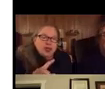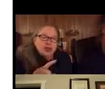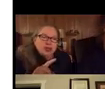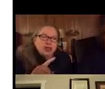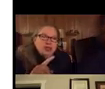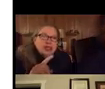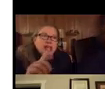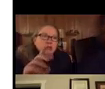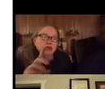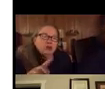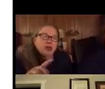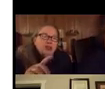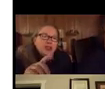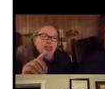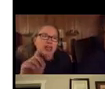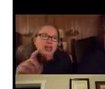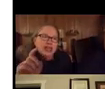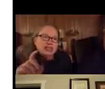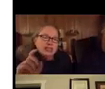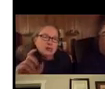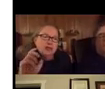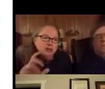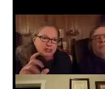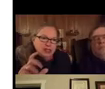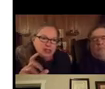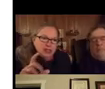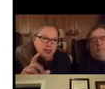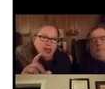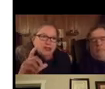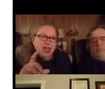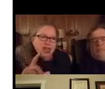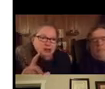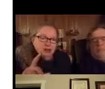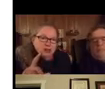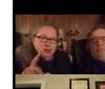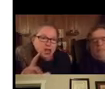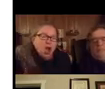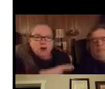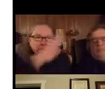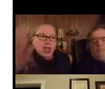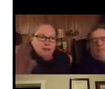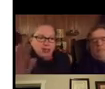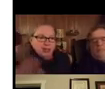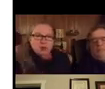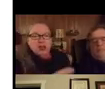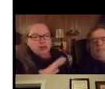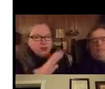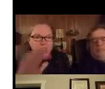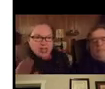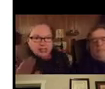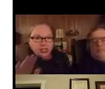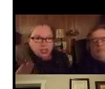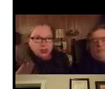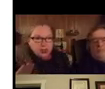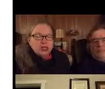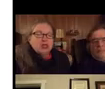they encountered the inaccessibility of the house, overcame it, did whatever they